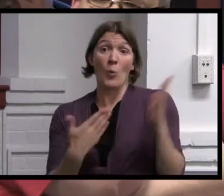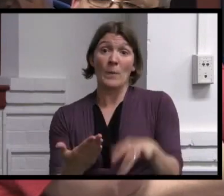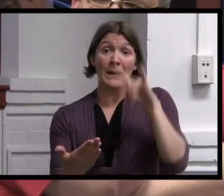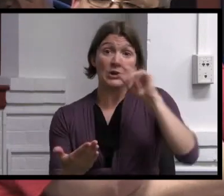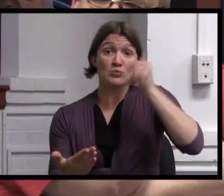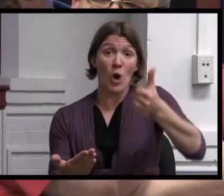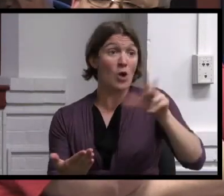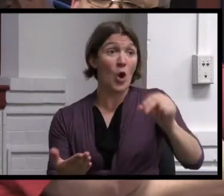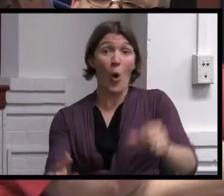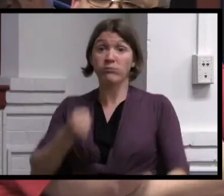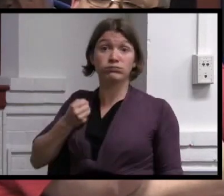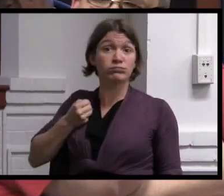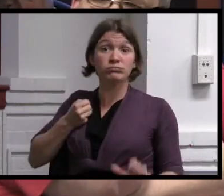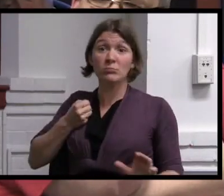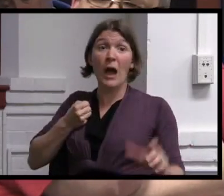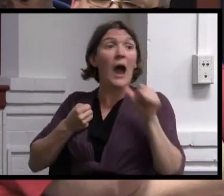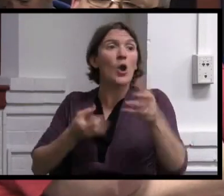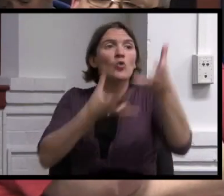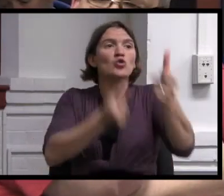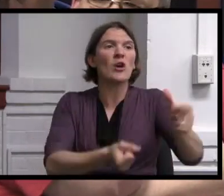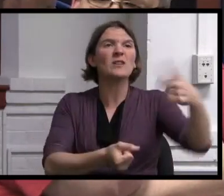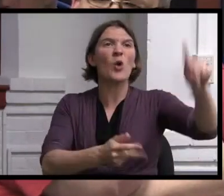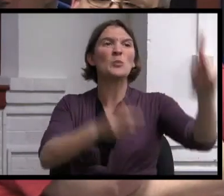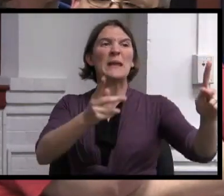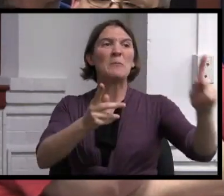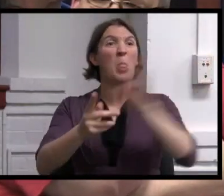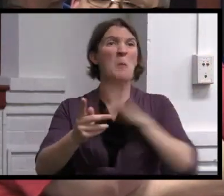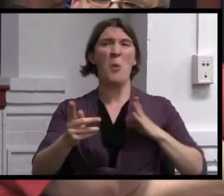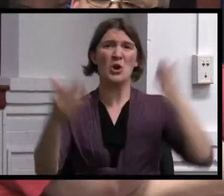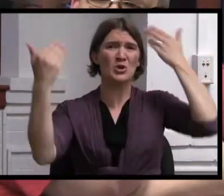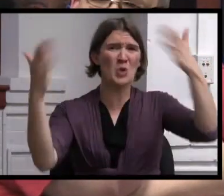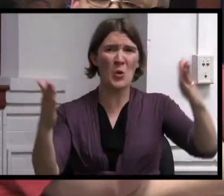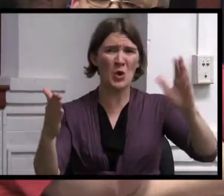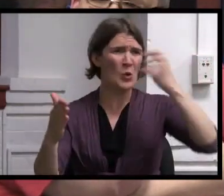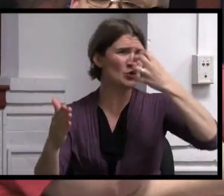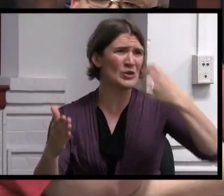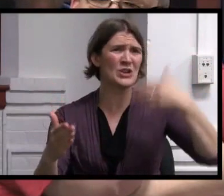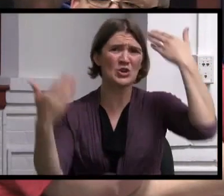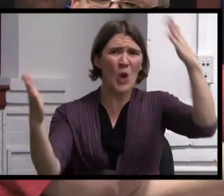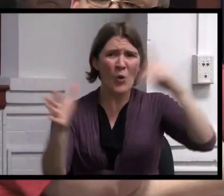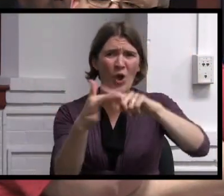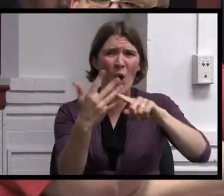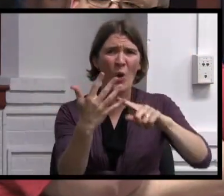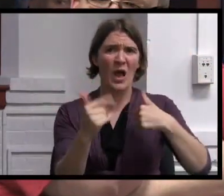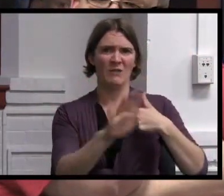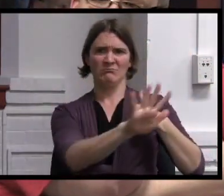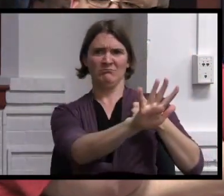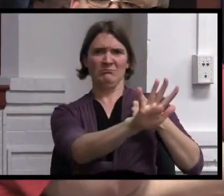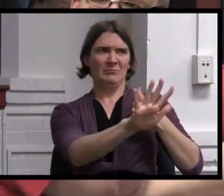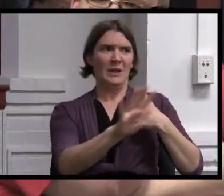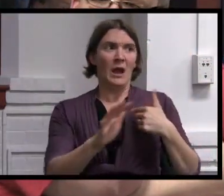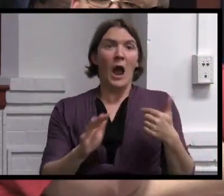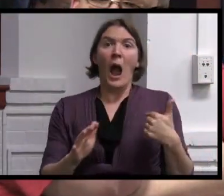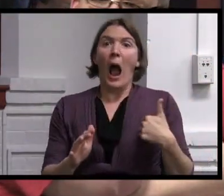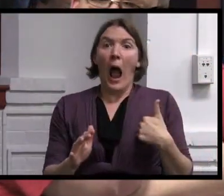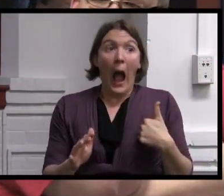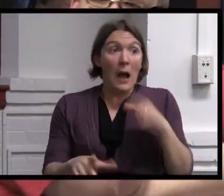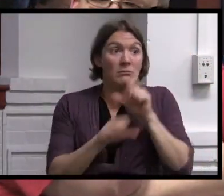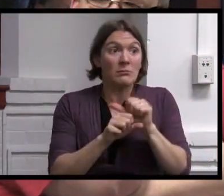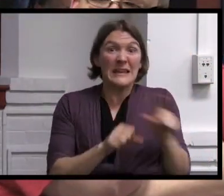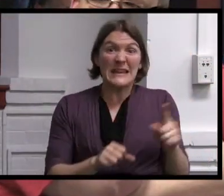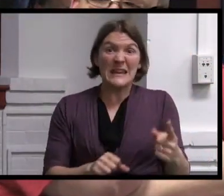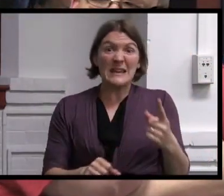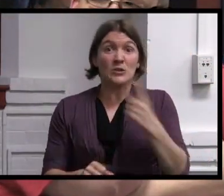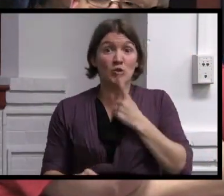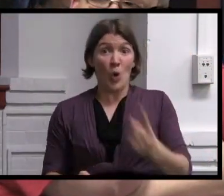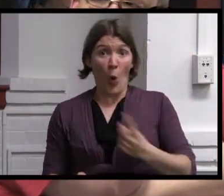tomorrow because I don't trust that they know what they're doing. I mean, literally, from what they just said, I'm not just like implying that something mm-hmm.